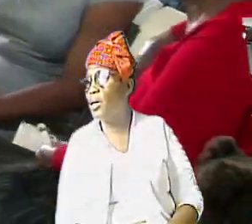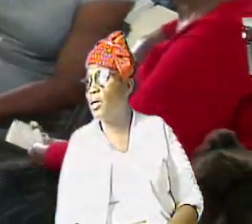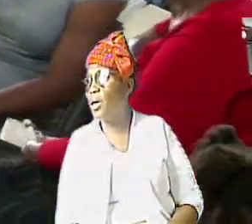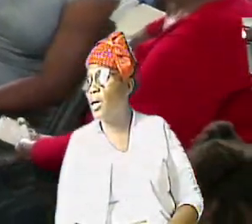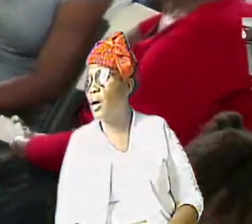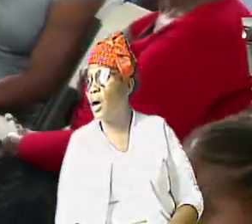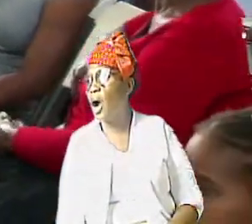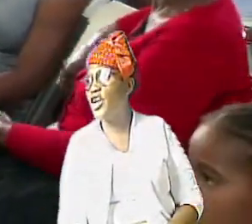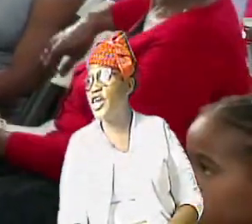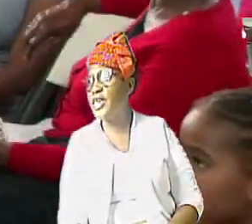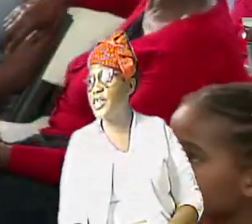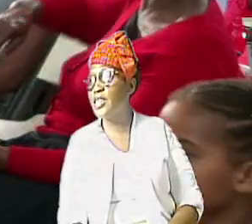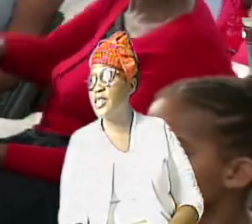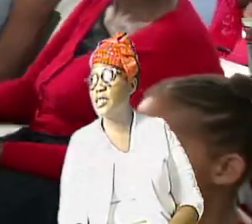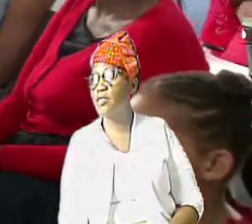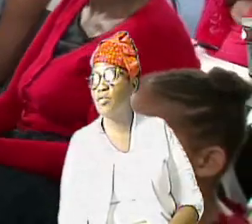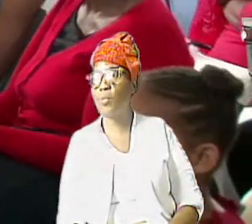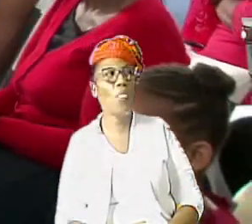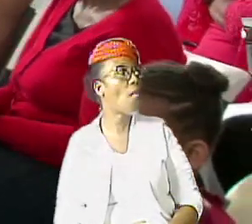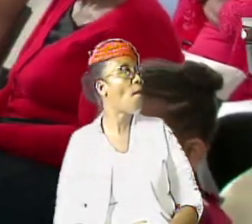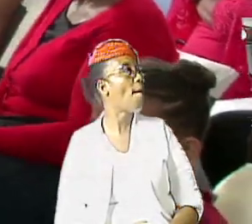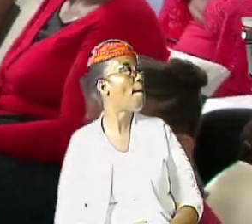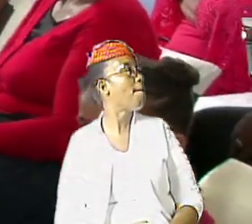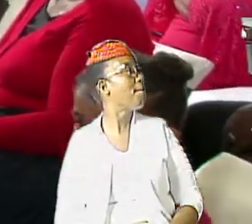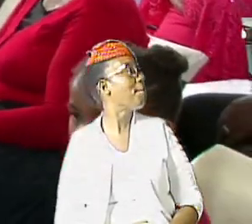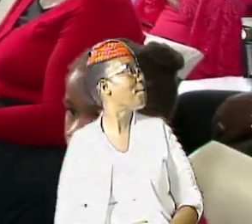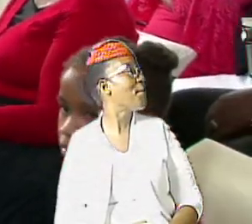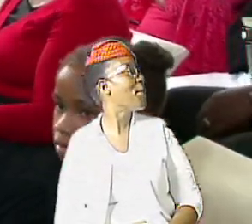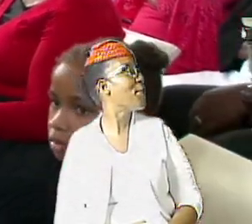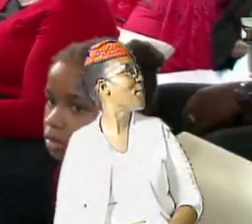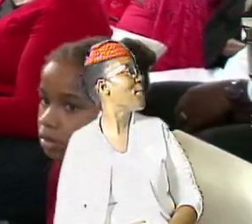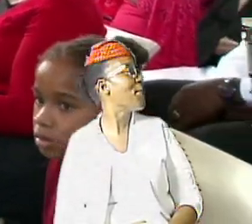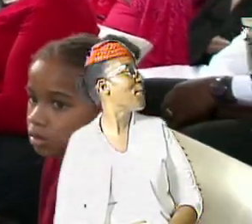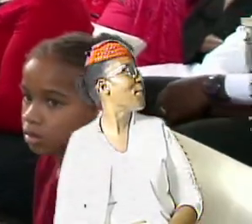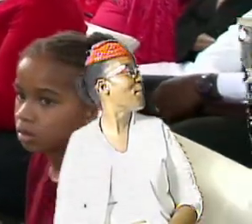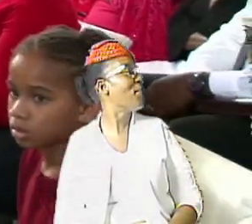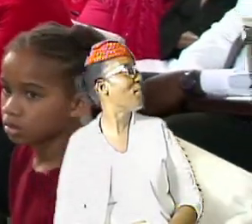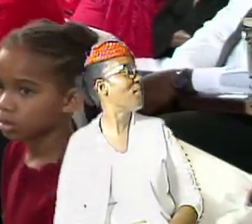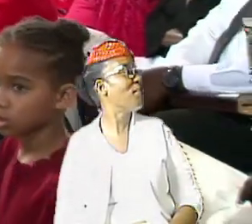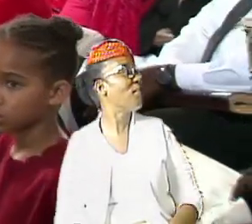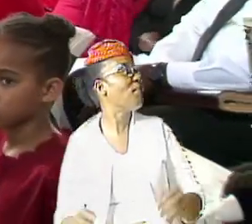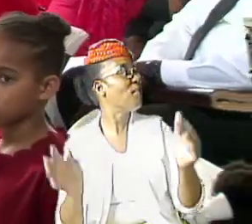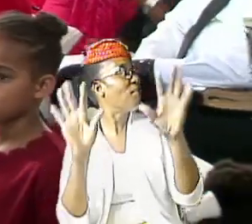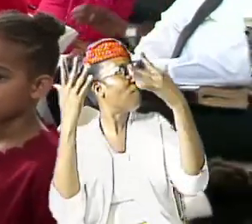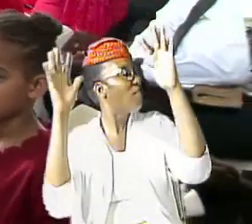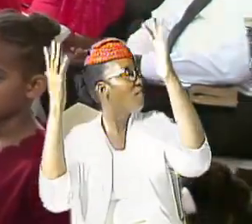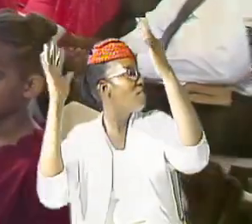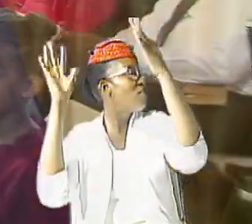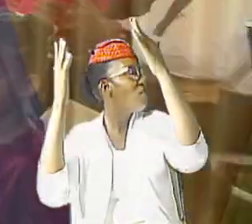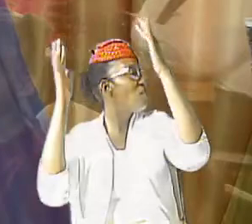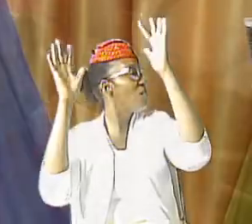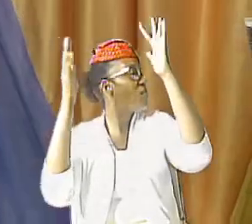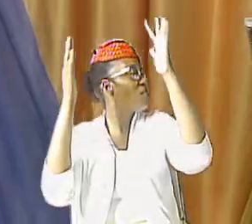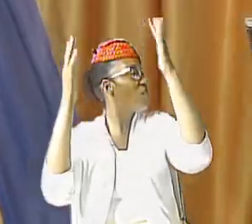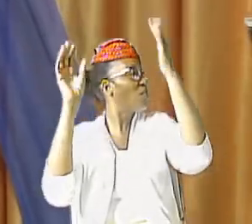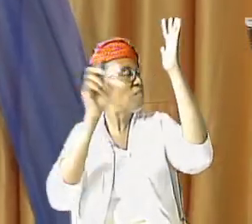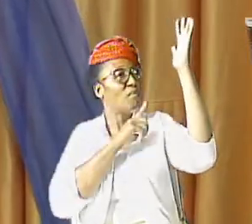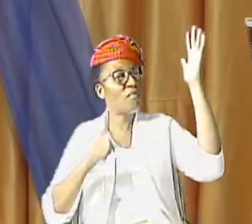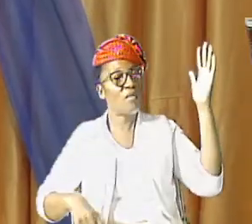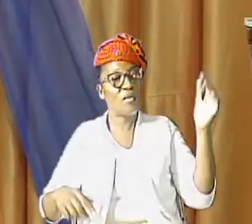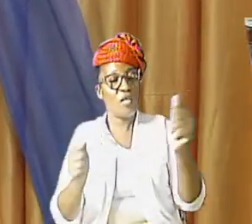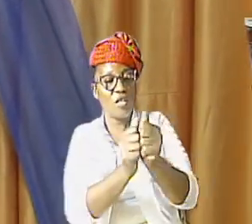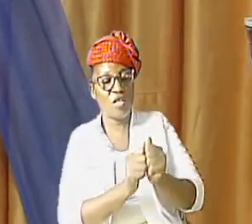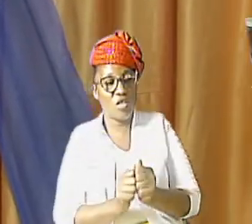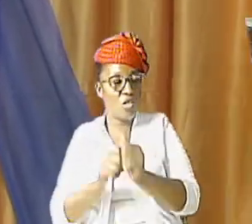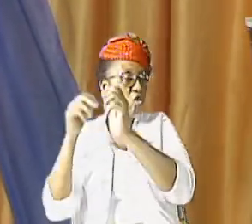Praise the Lord. I thought Sister Kerry and Sister Daniel are going to say something. Praise the Lord. Could you put your hands together? Praise the Lord Jesus.